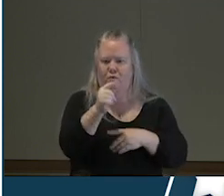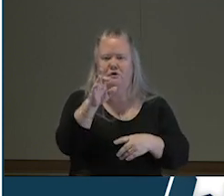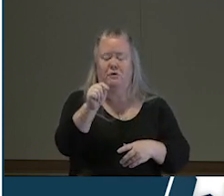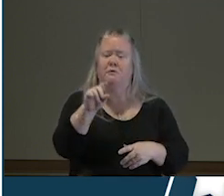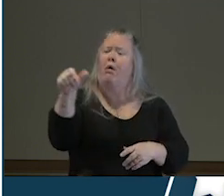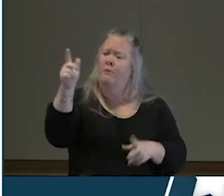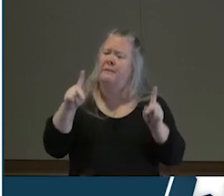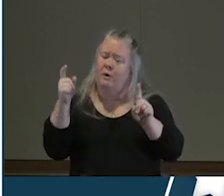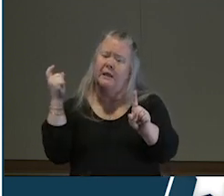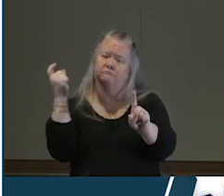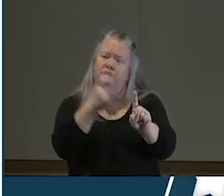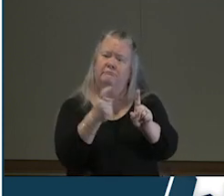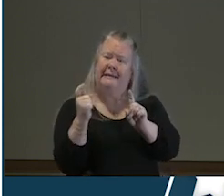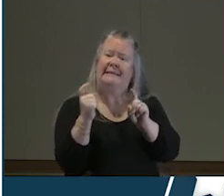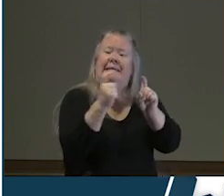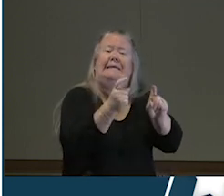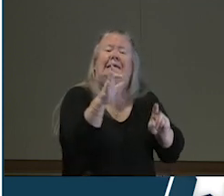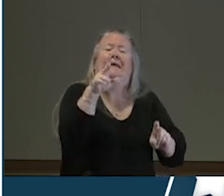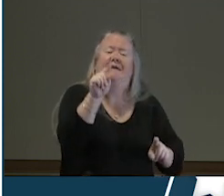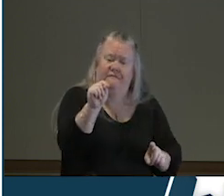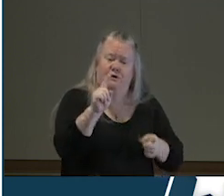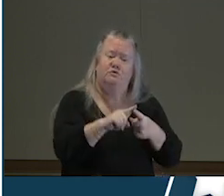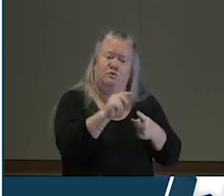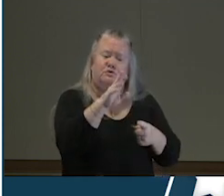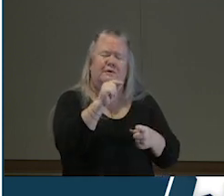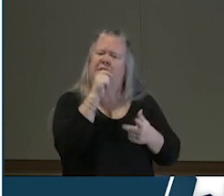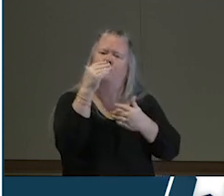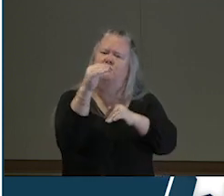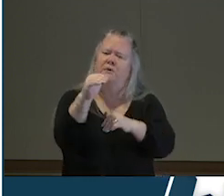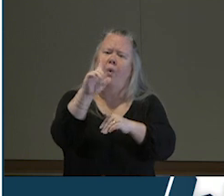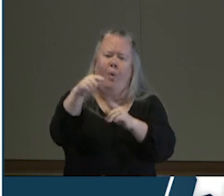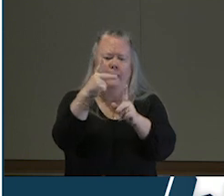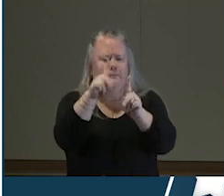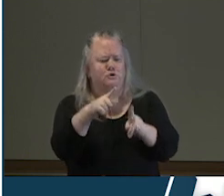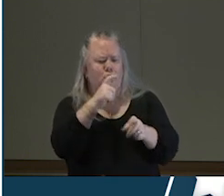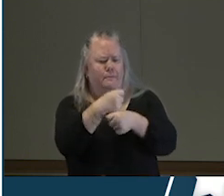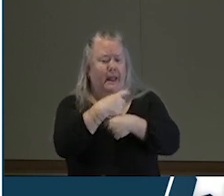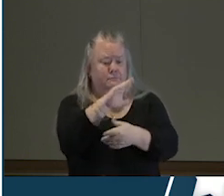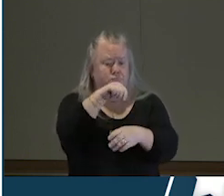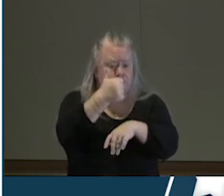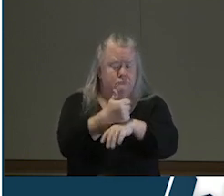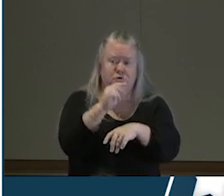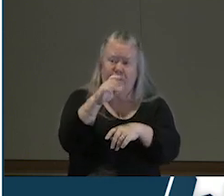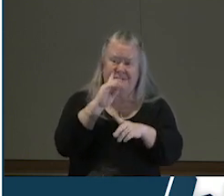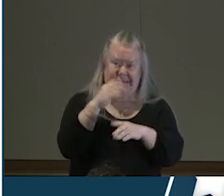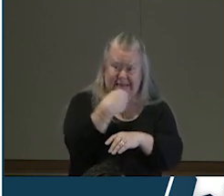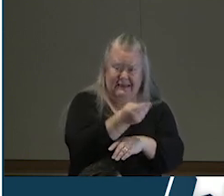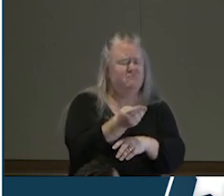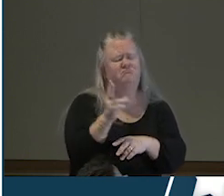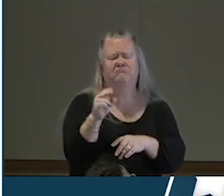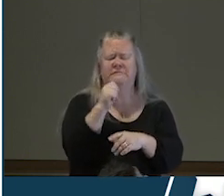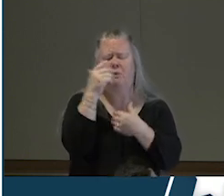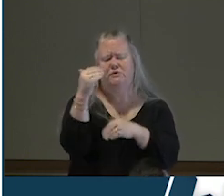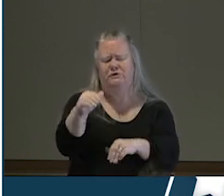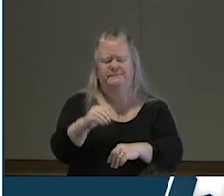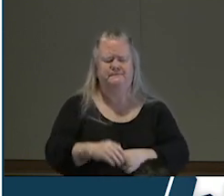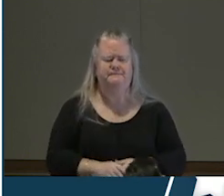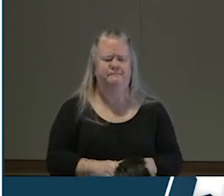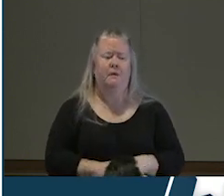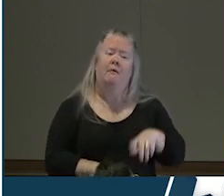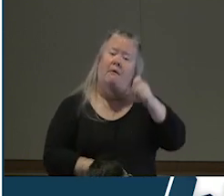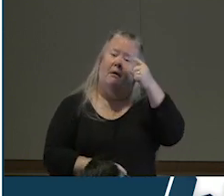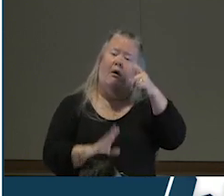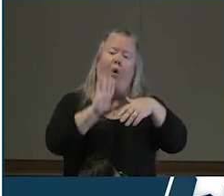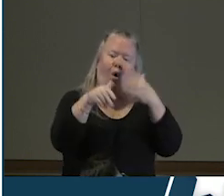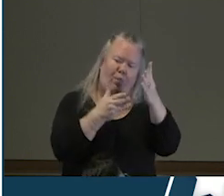others can make gifts to the trust, right? So it's not restricted that only the person that created the trust can gift to the trust. But it would have to